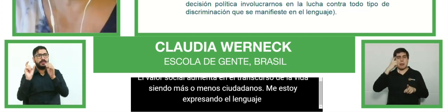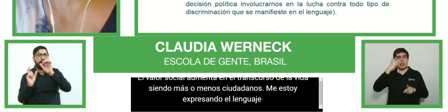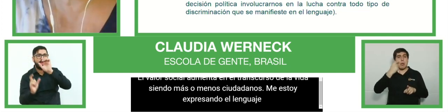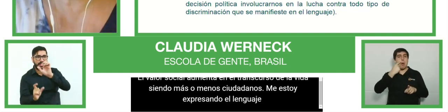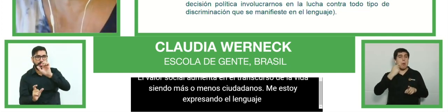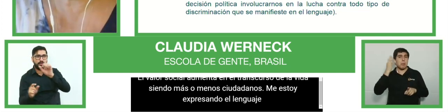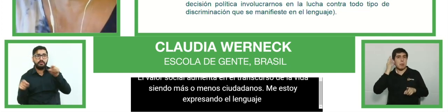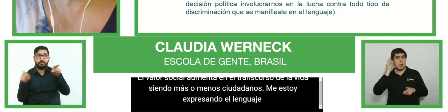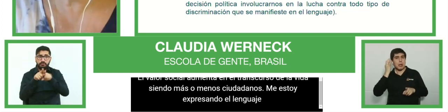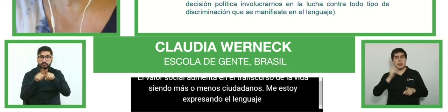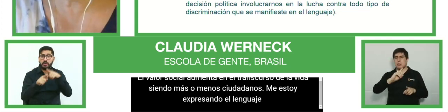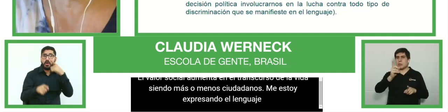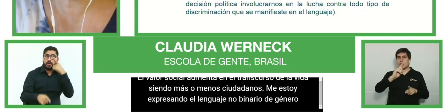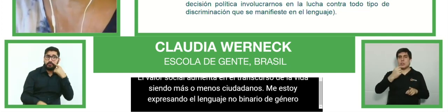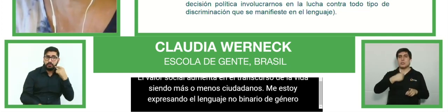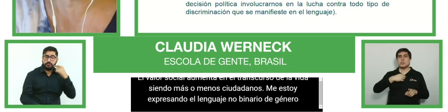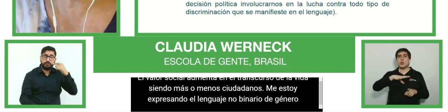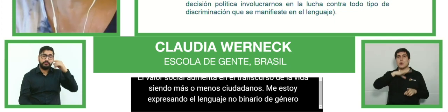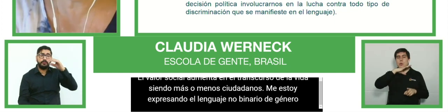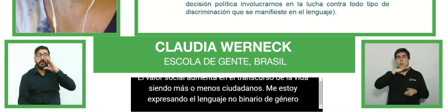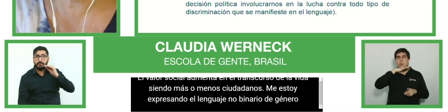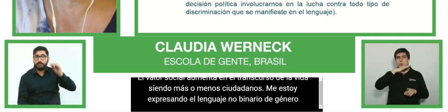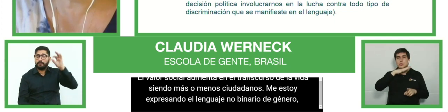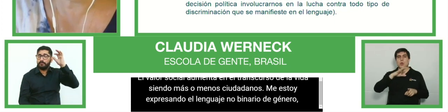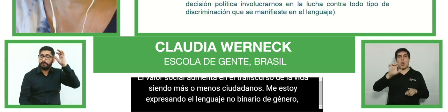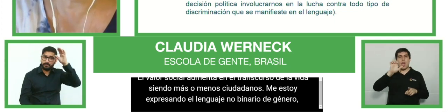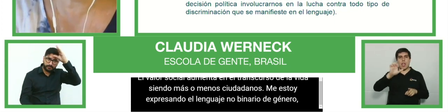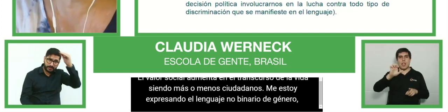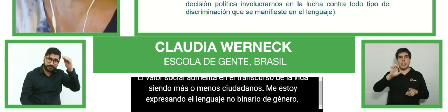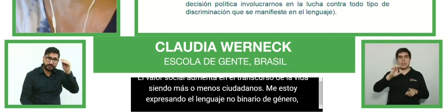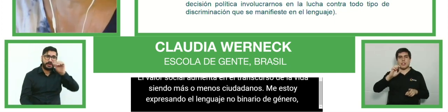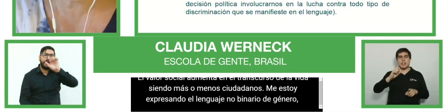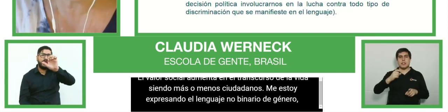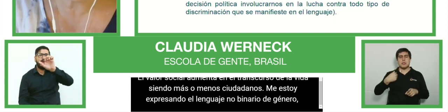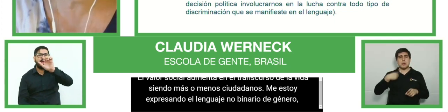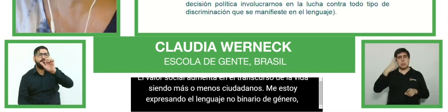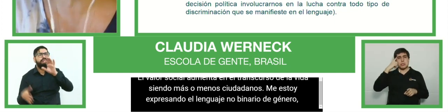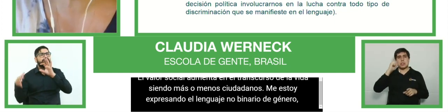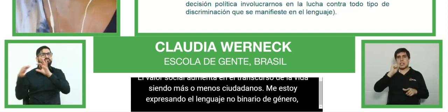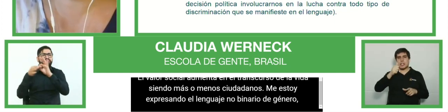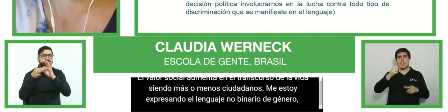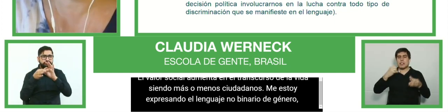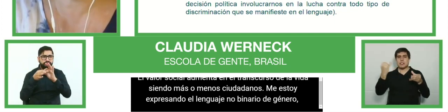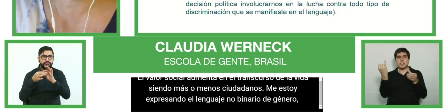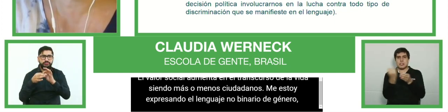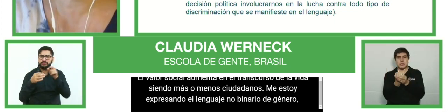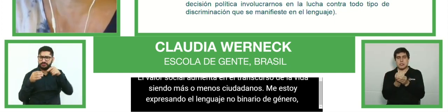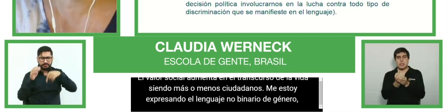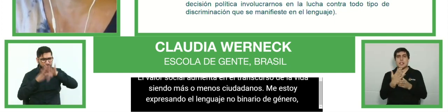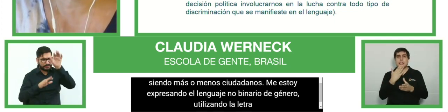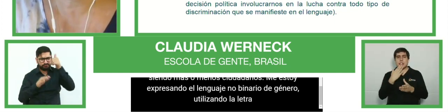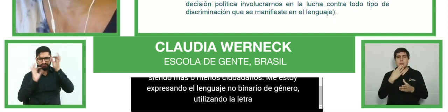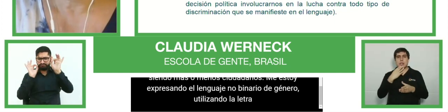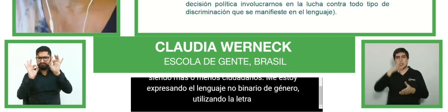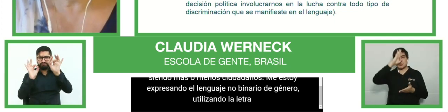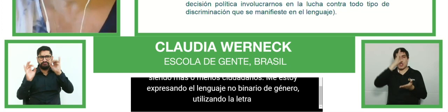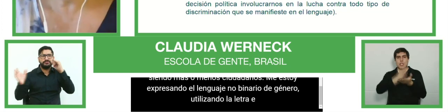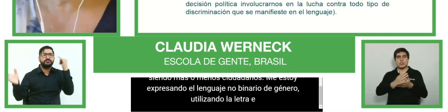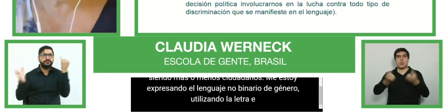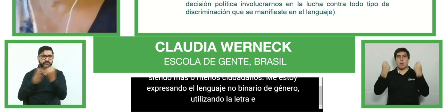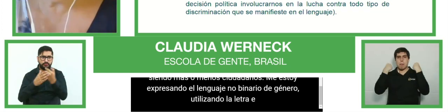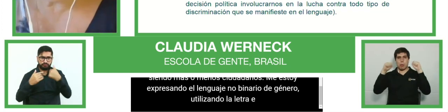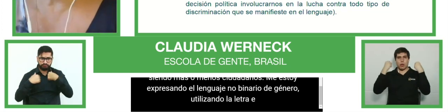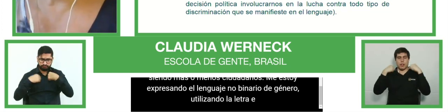necessary transition, and an inclusive decision and political decision. We said that all people here